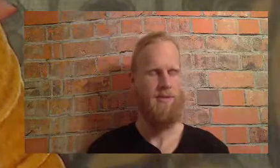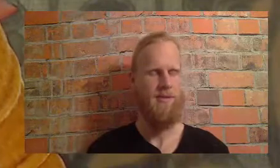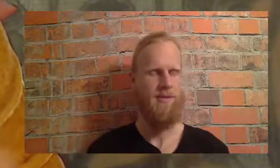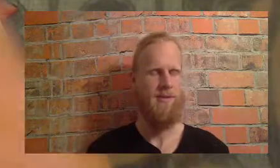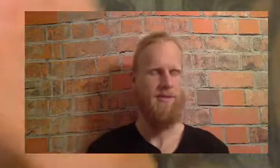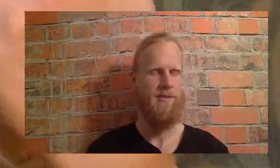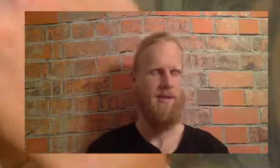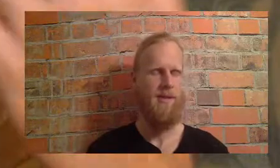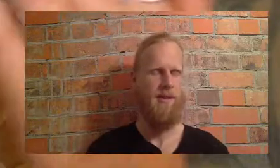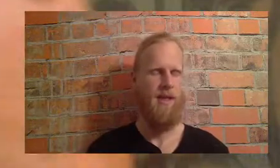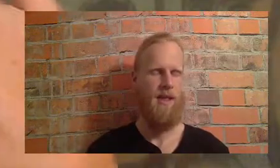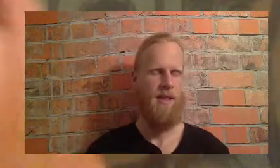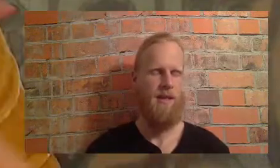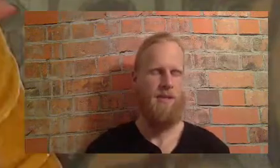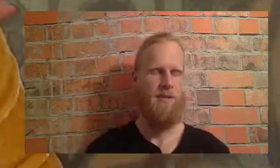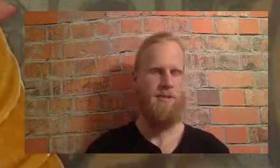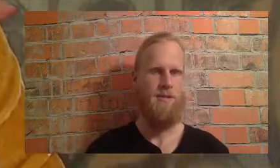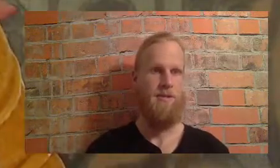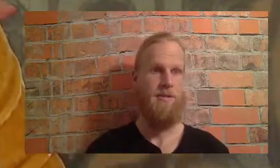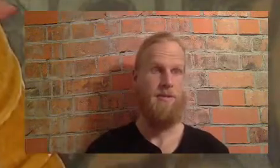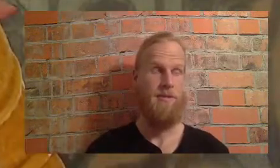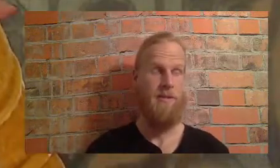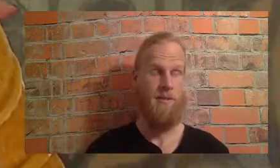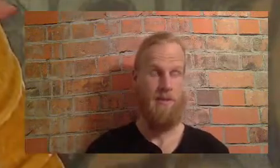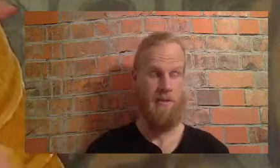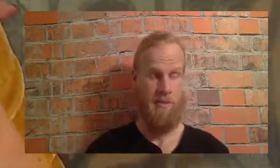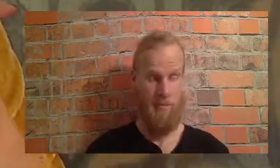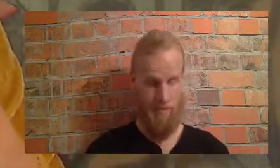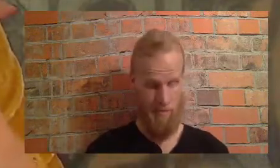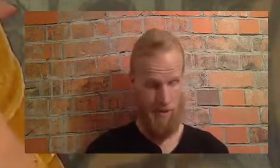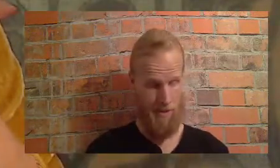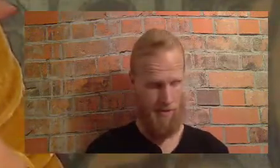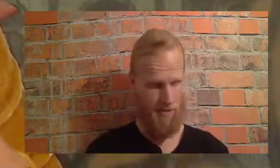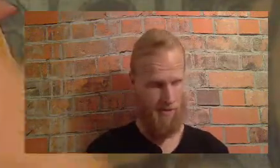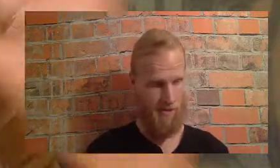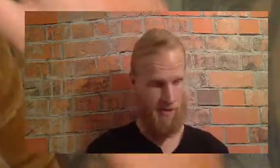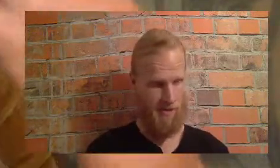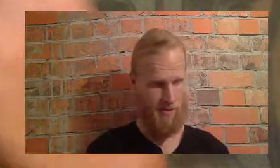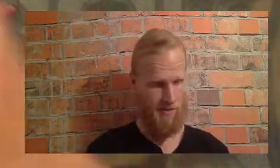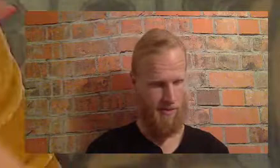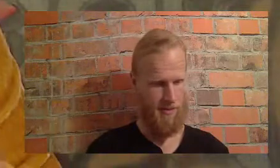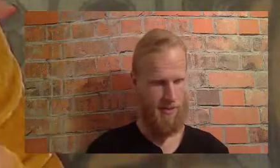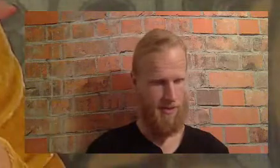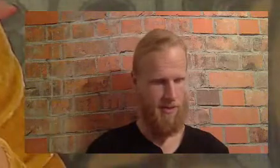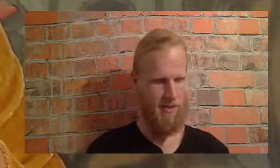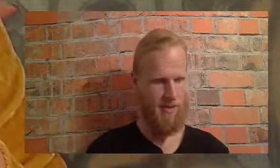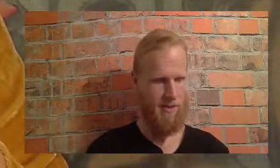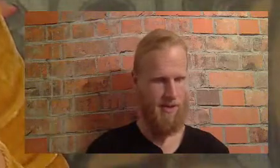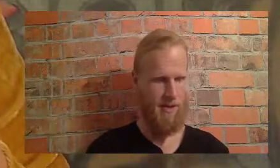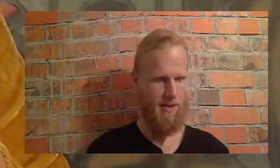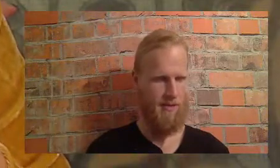especially and then say whatever part of you is being affected, my heart, my head.